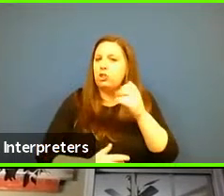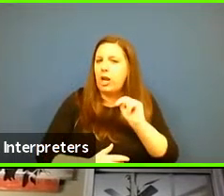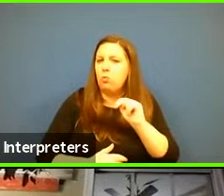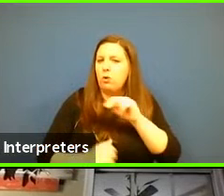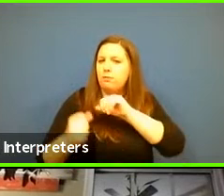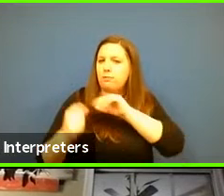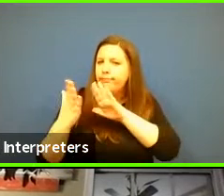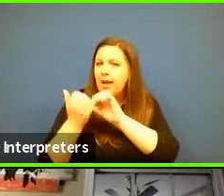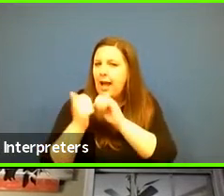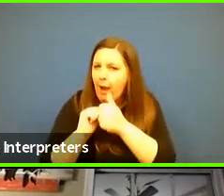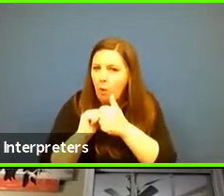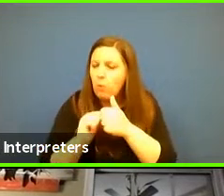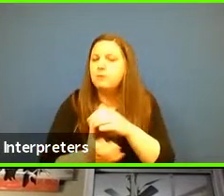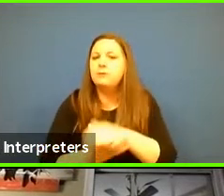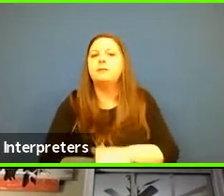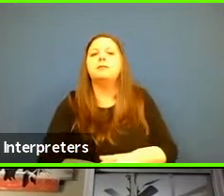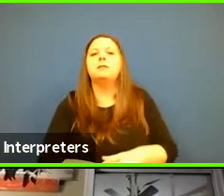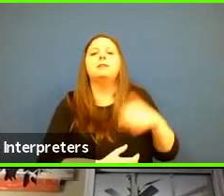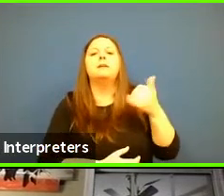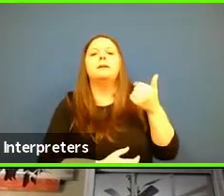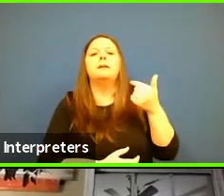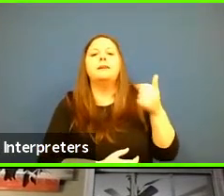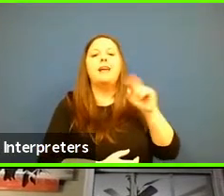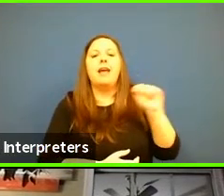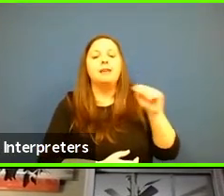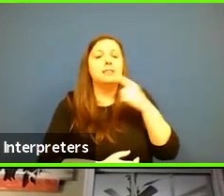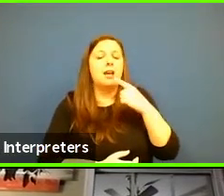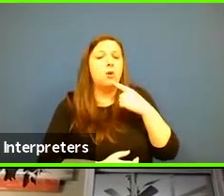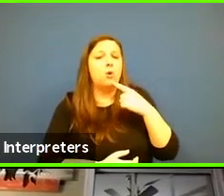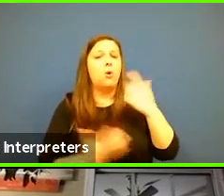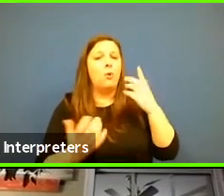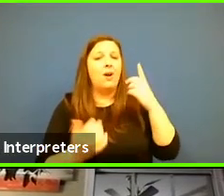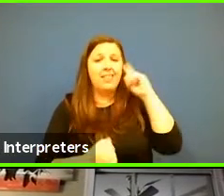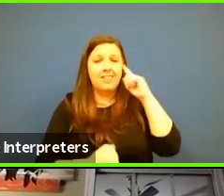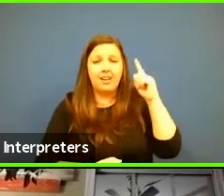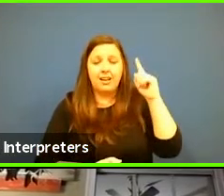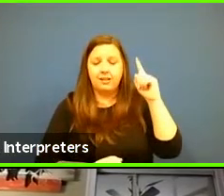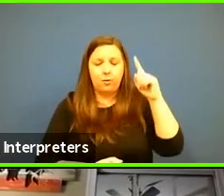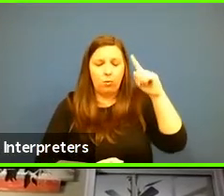Okay, and so what I think I hear from a good bit of people is that